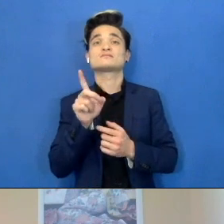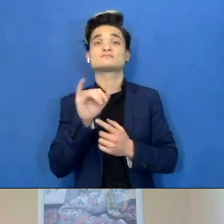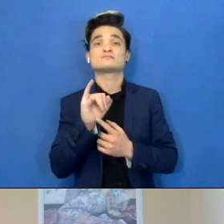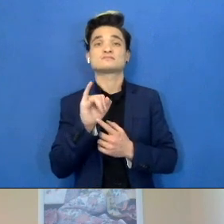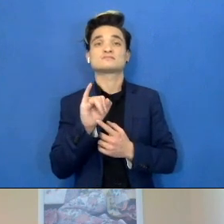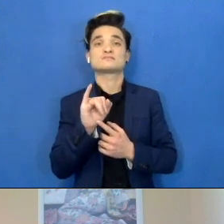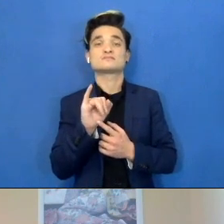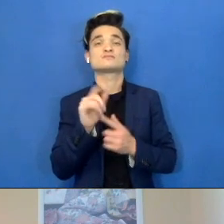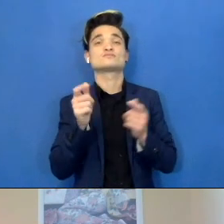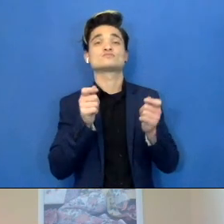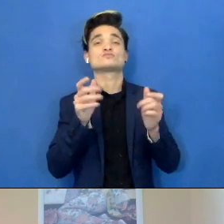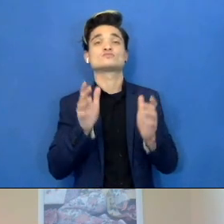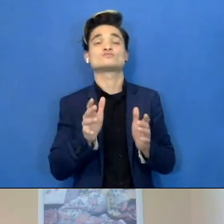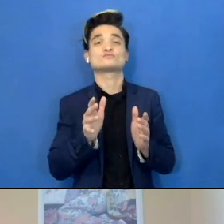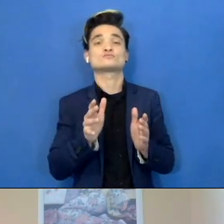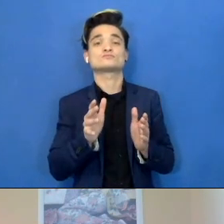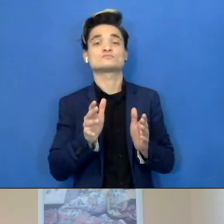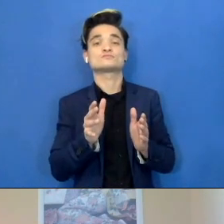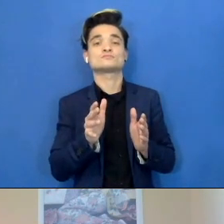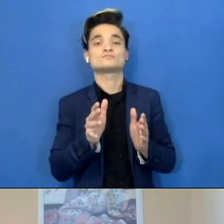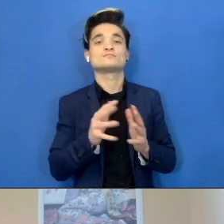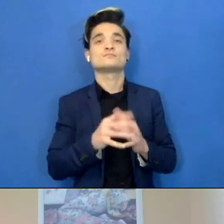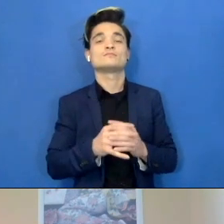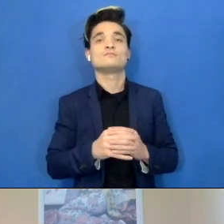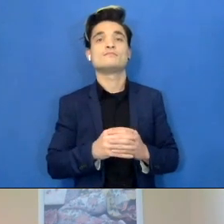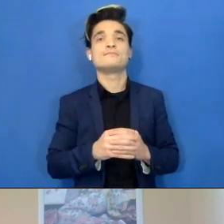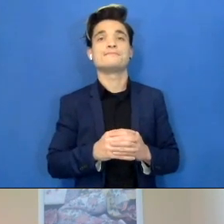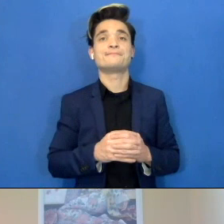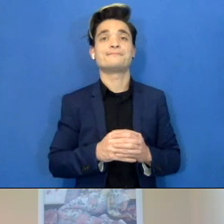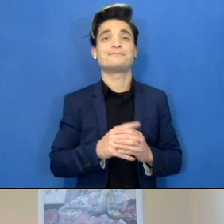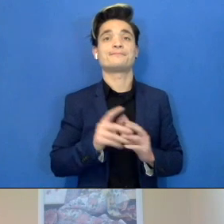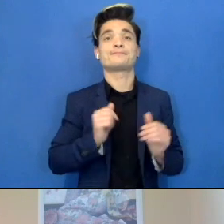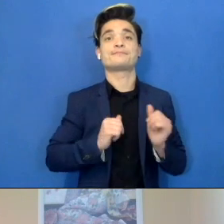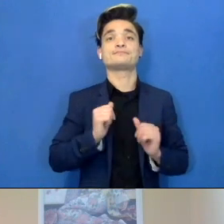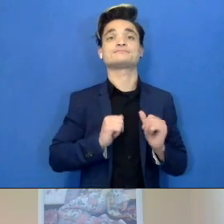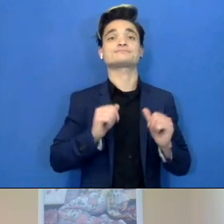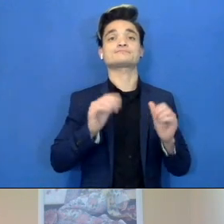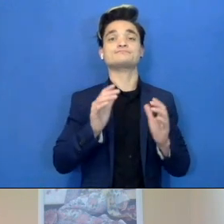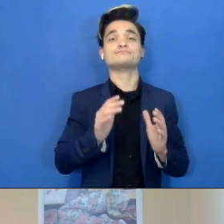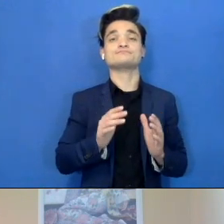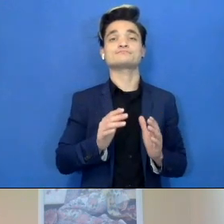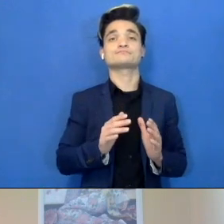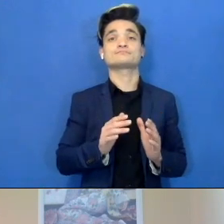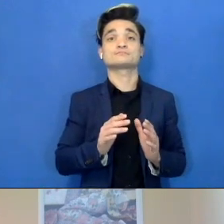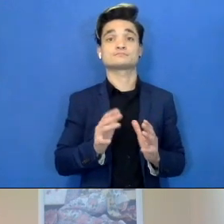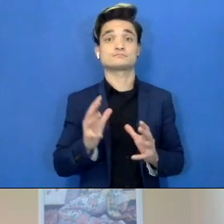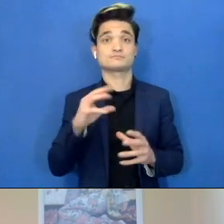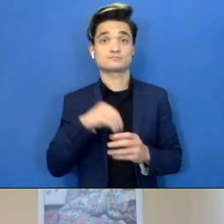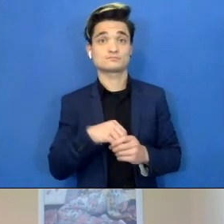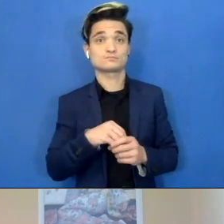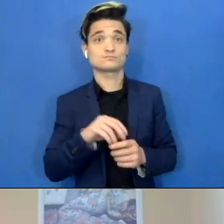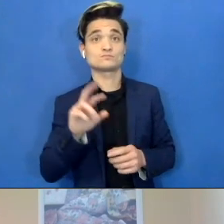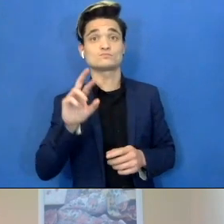Intimacy Directors and Choreographers, I think, is the IDC, and in the UK, it's ISS, Intimacy for Screen and Stage.